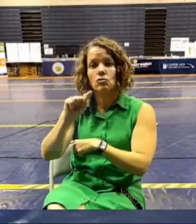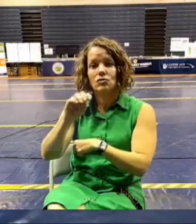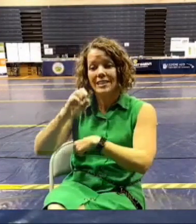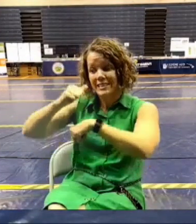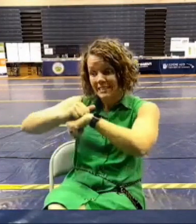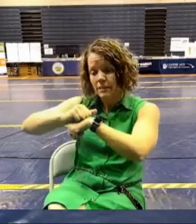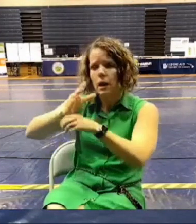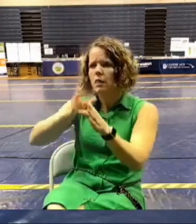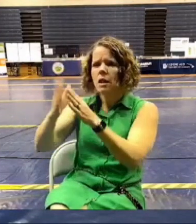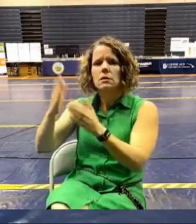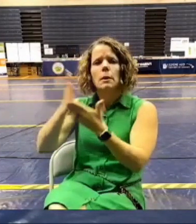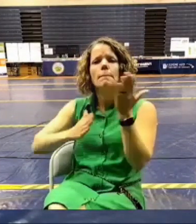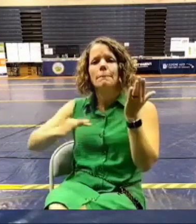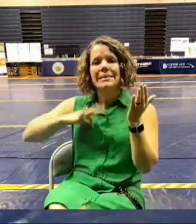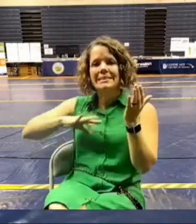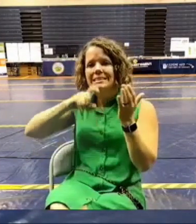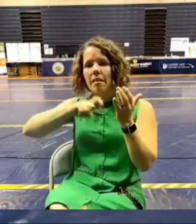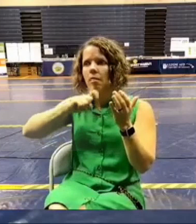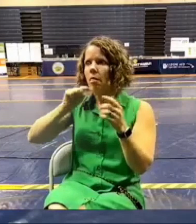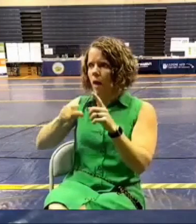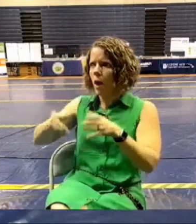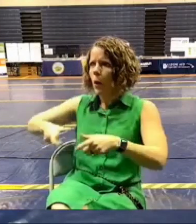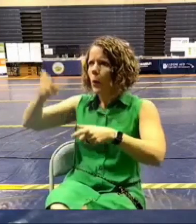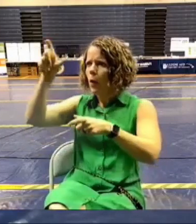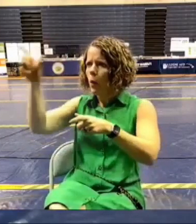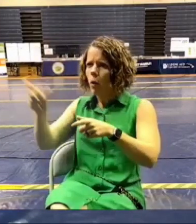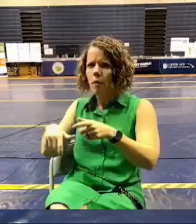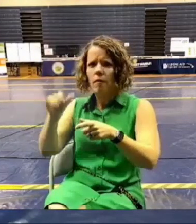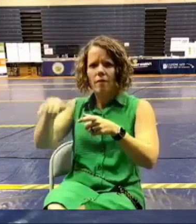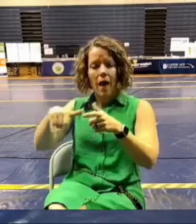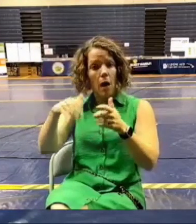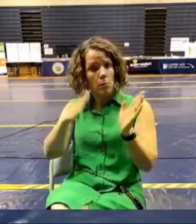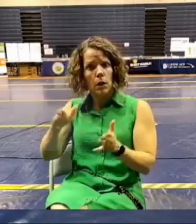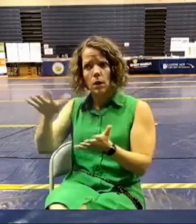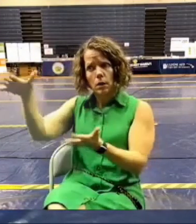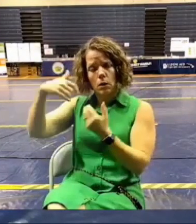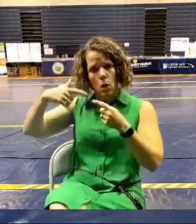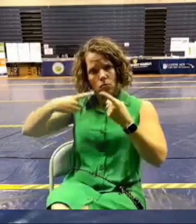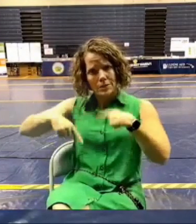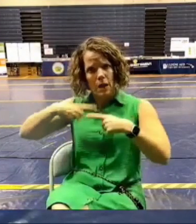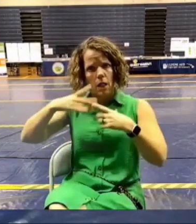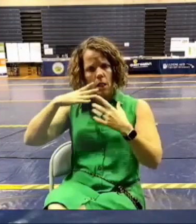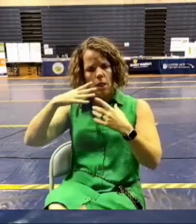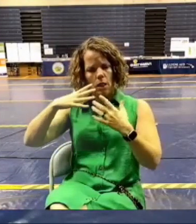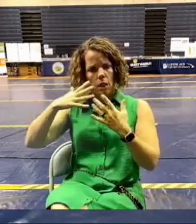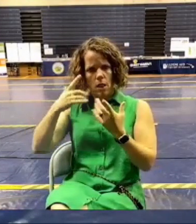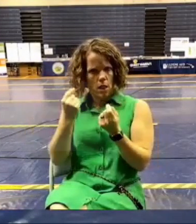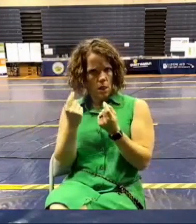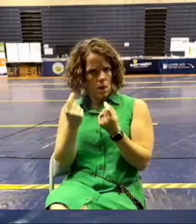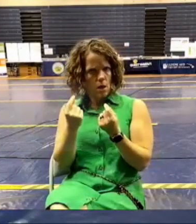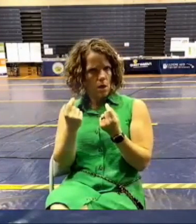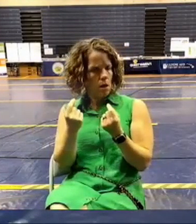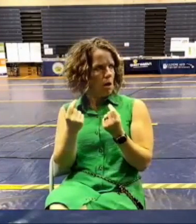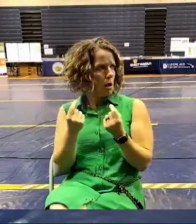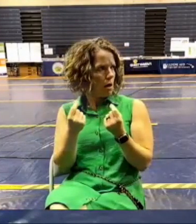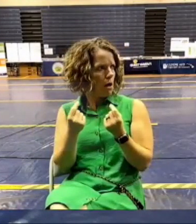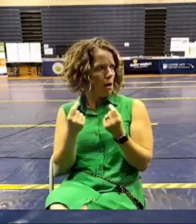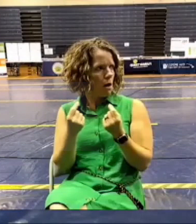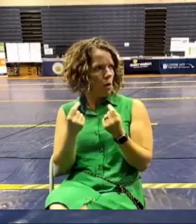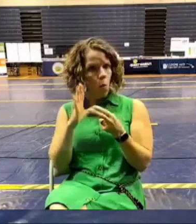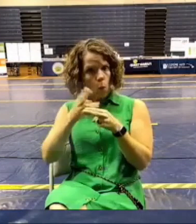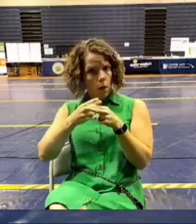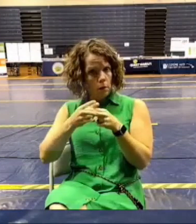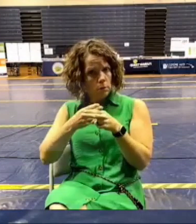But are they going to either the temporary or permanent done while we're waiting for them to recycle